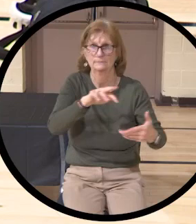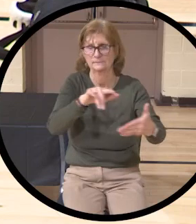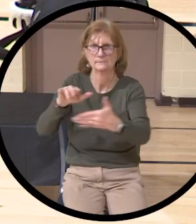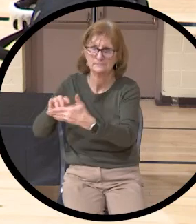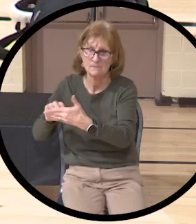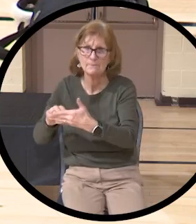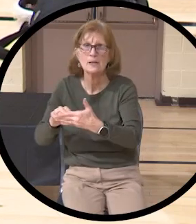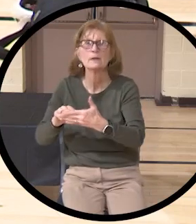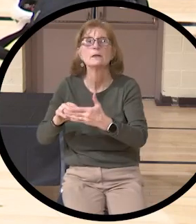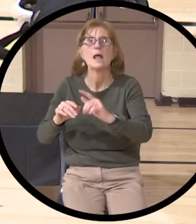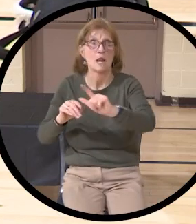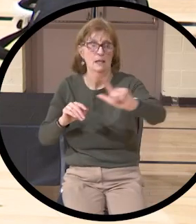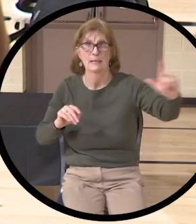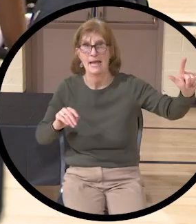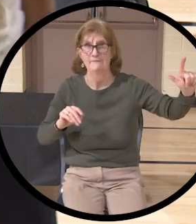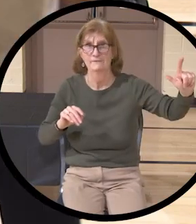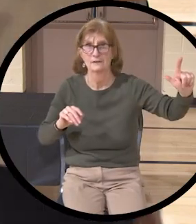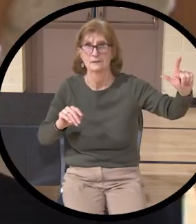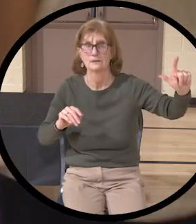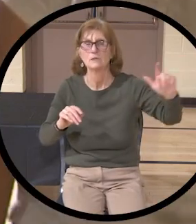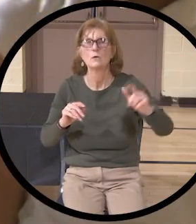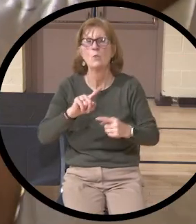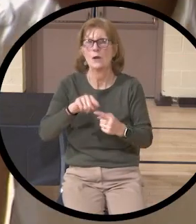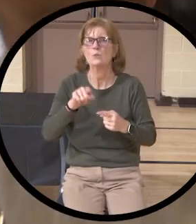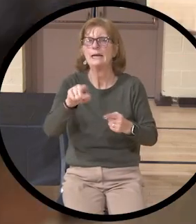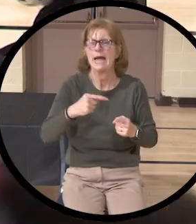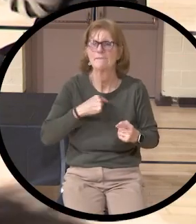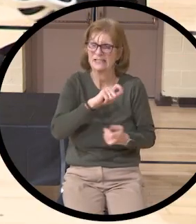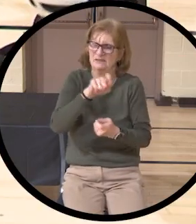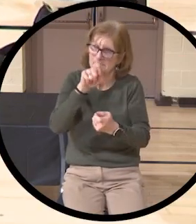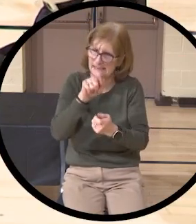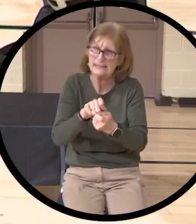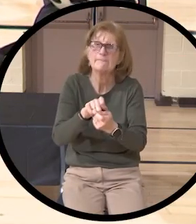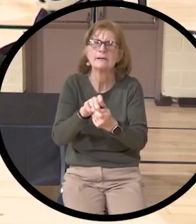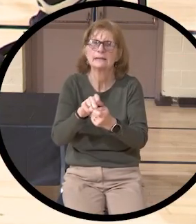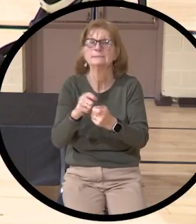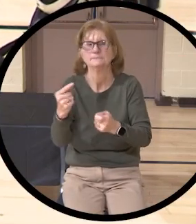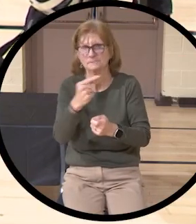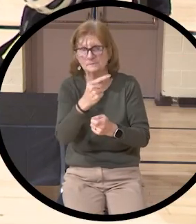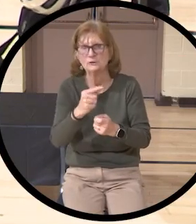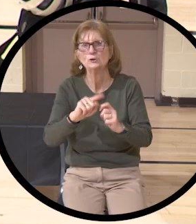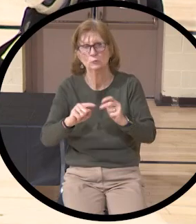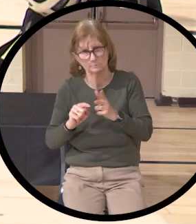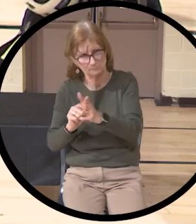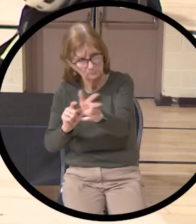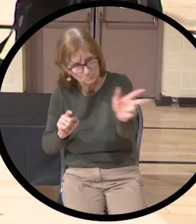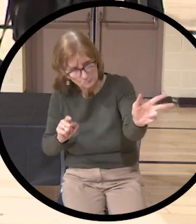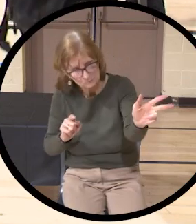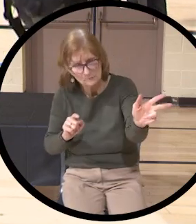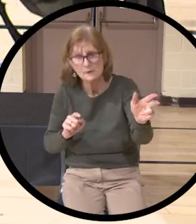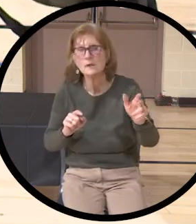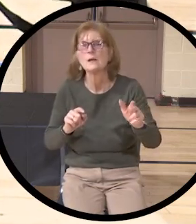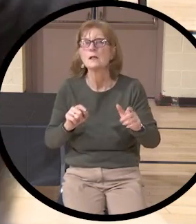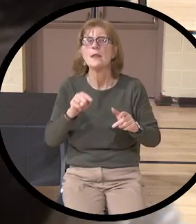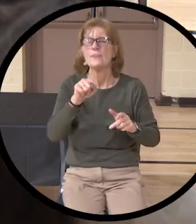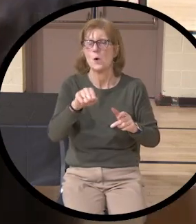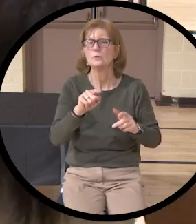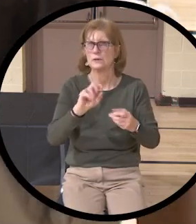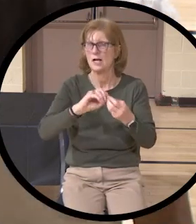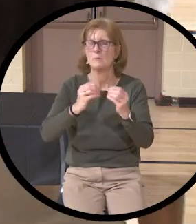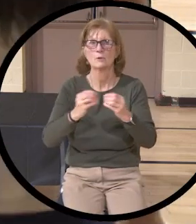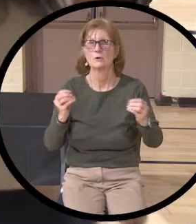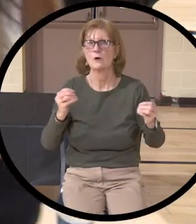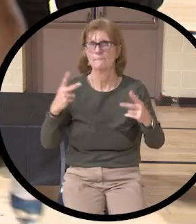lanes, reducing crashes by 30 to 50%, according to studies in other places they've done this, it